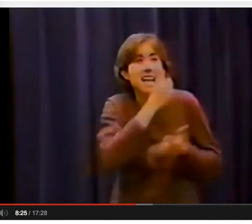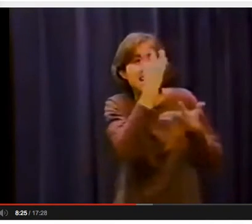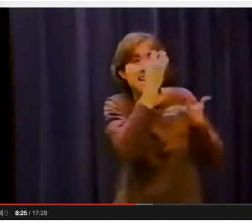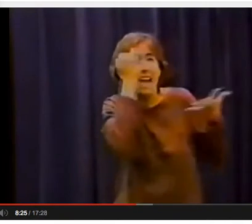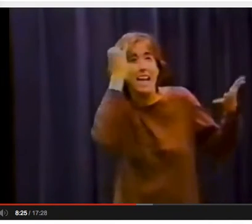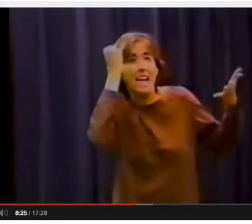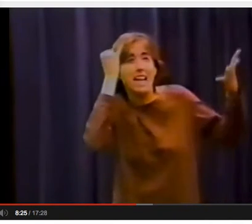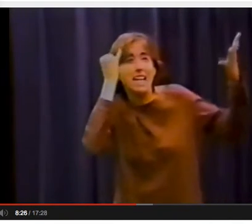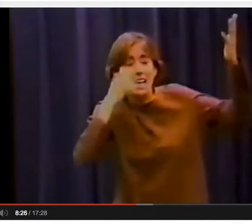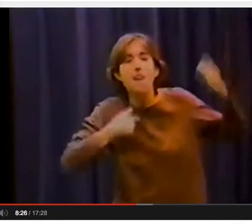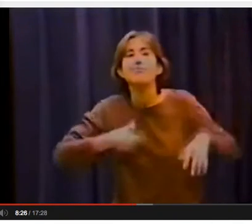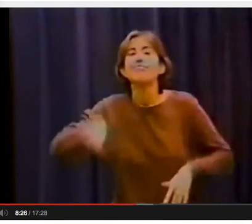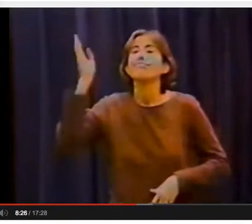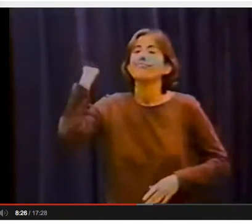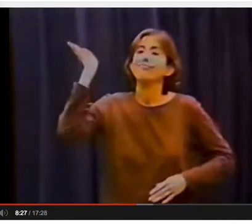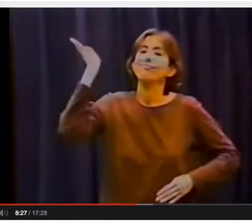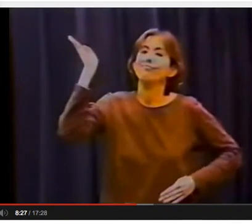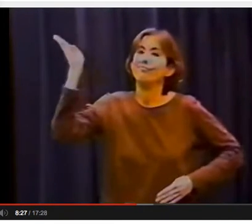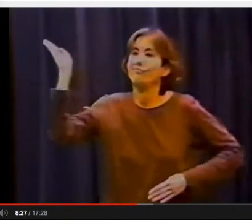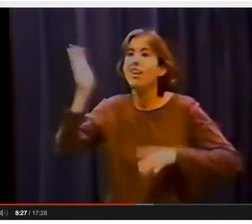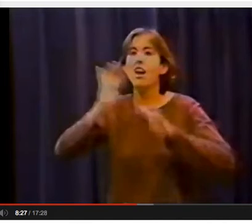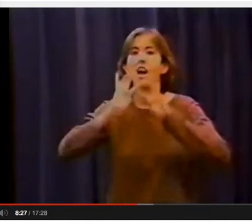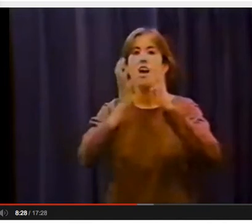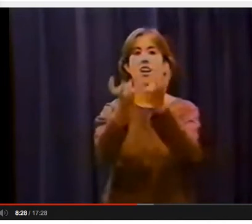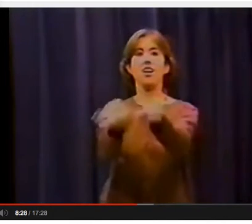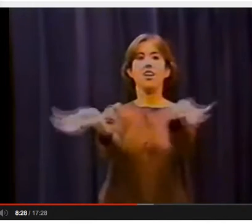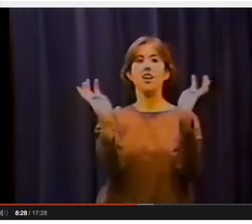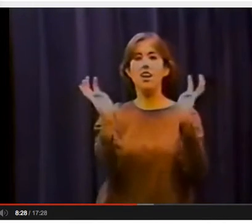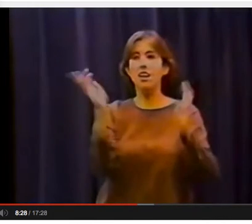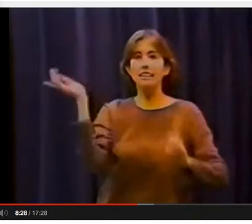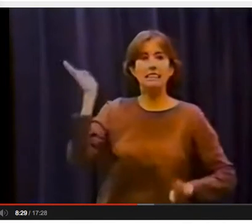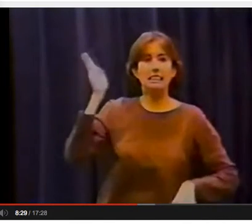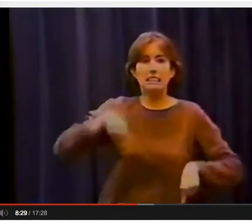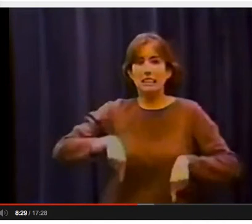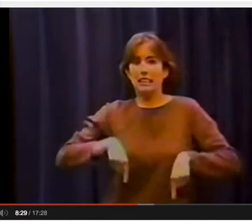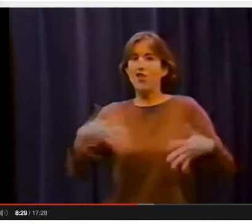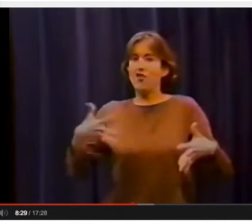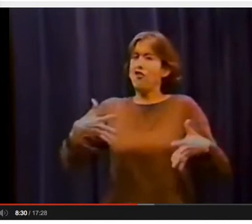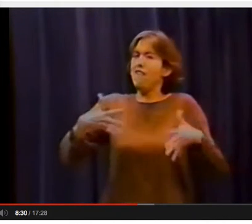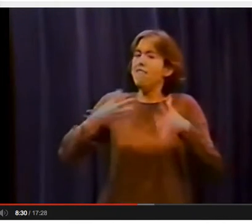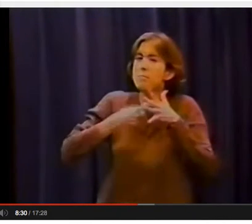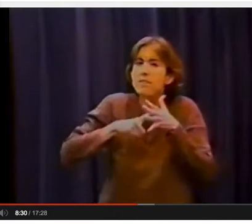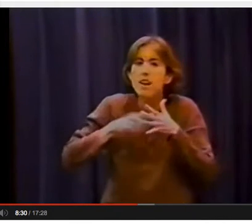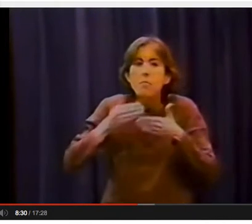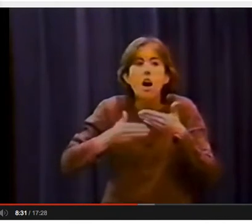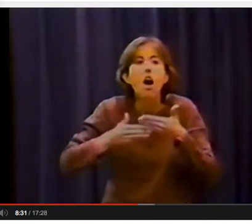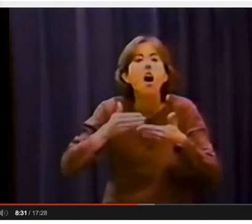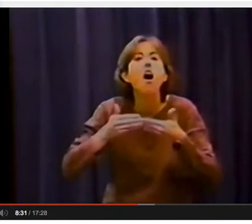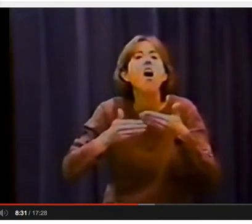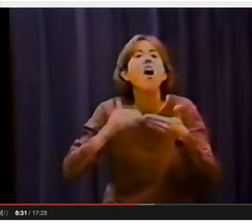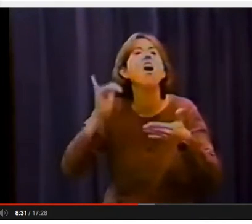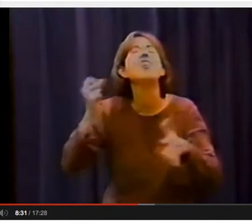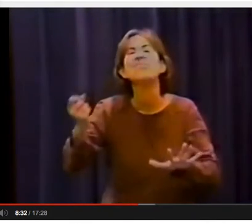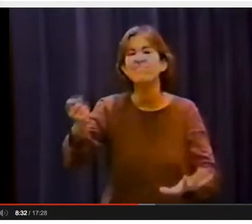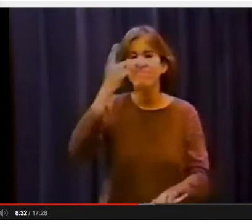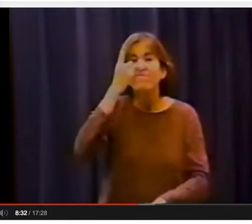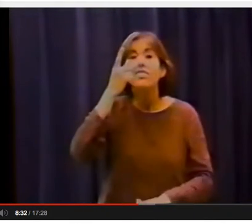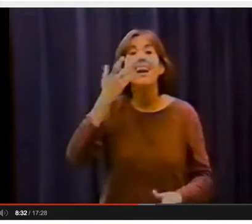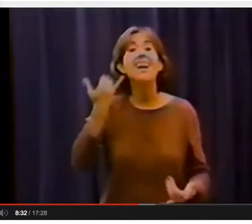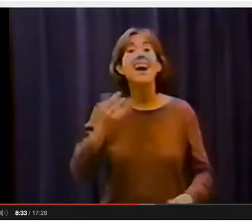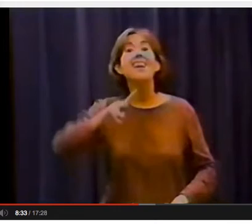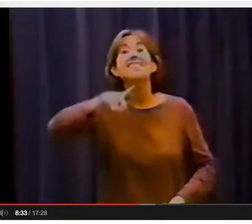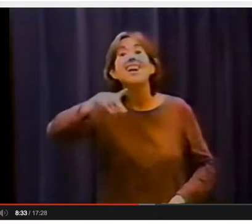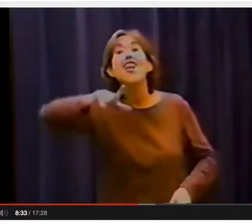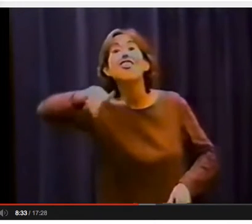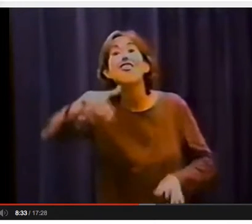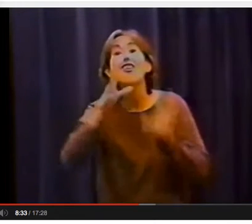started, they had a bunch of ideas and they presented. They were a little bit nervous,